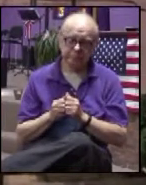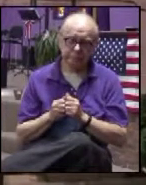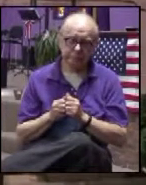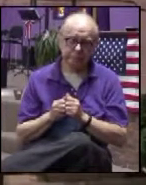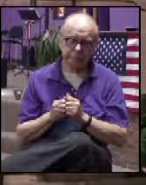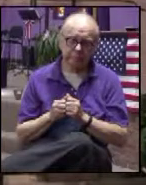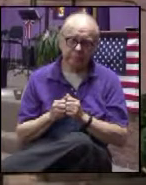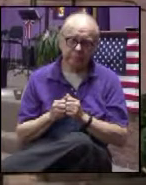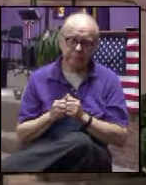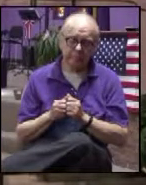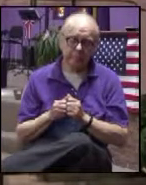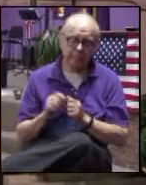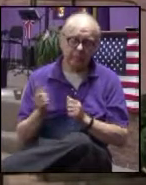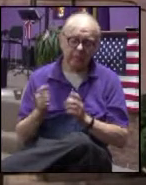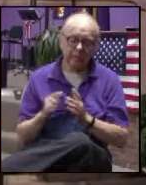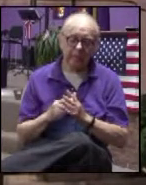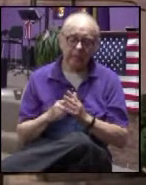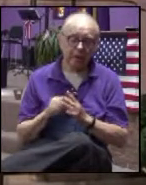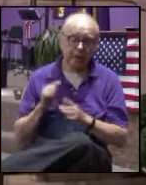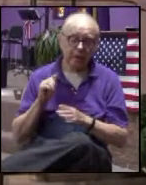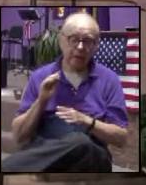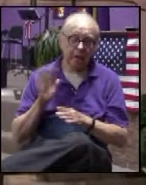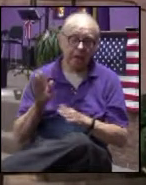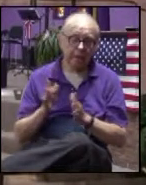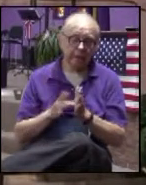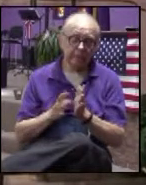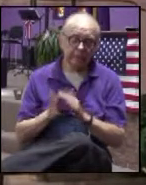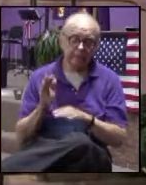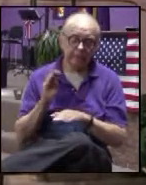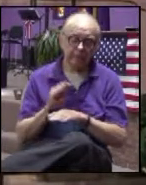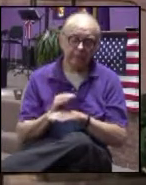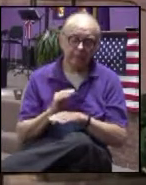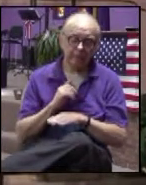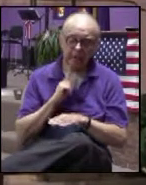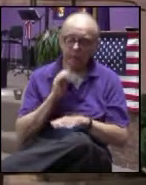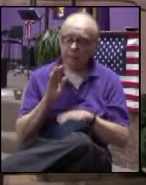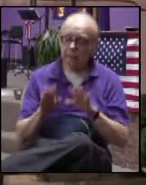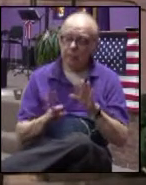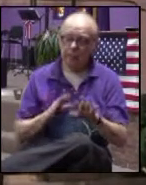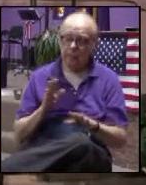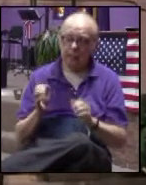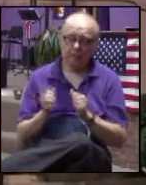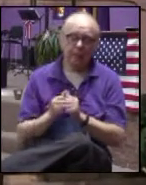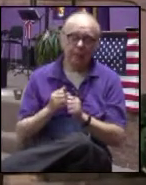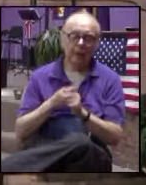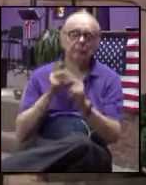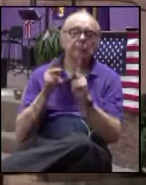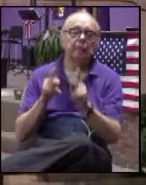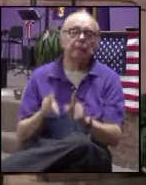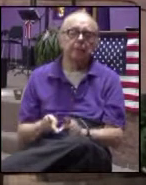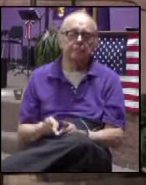just beginning his ministry and was walking with everyone,